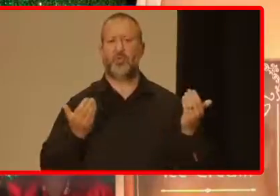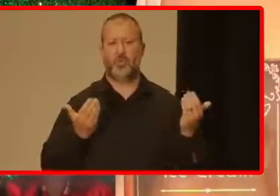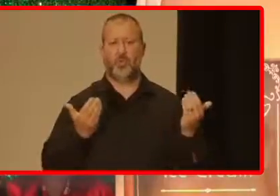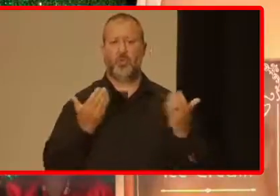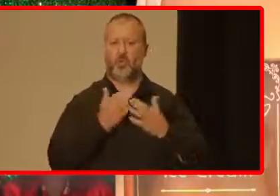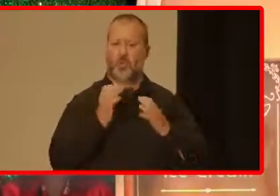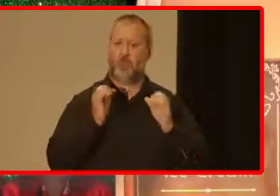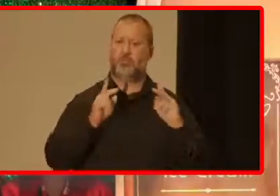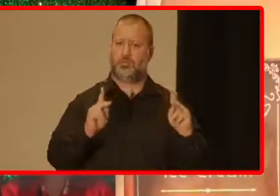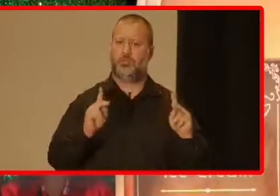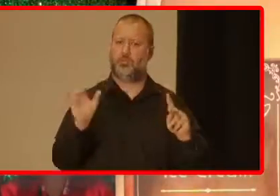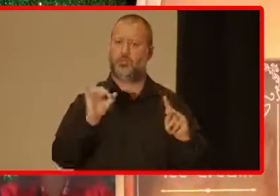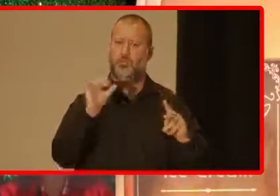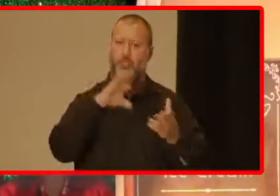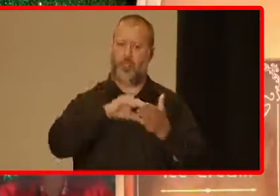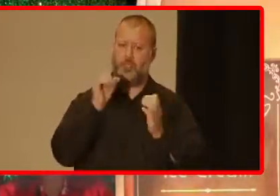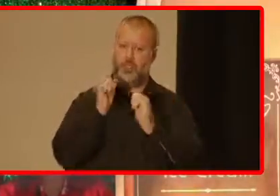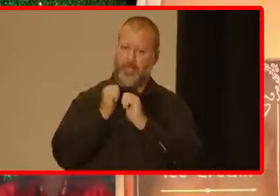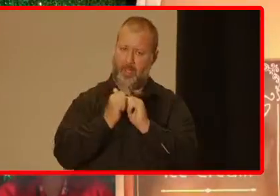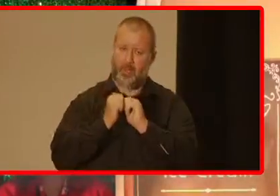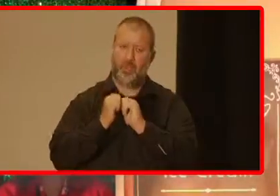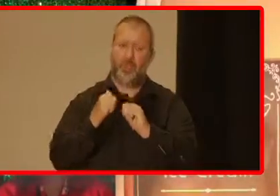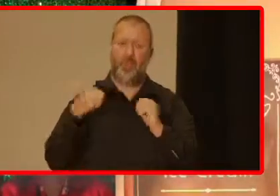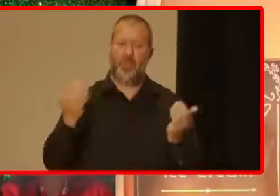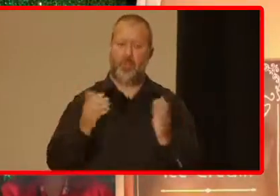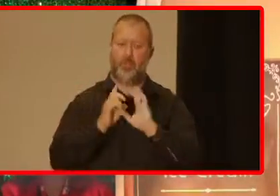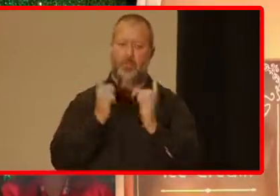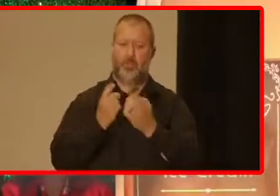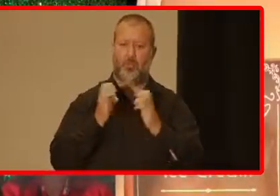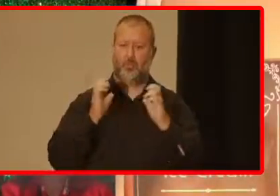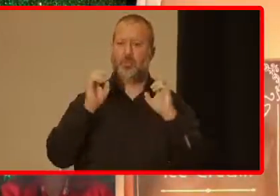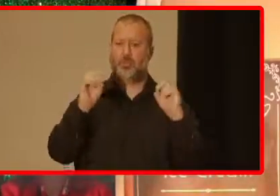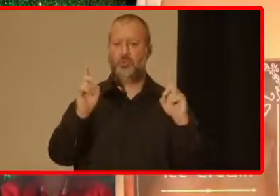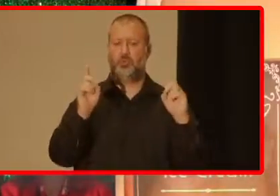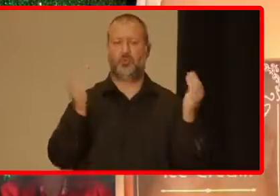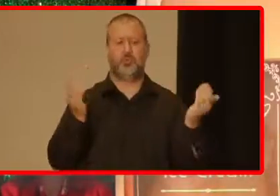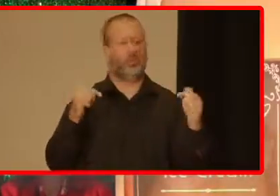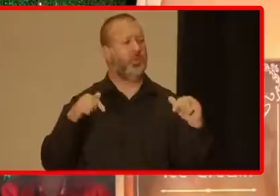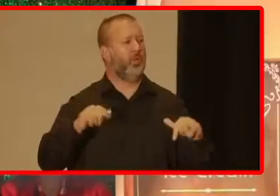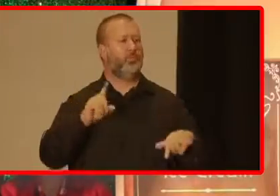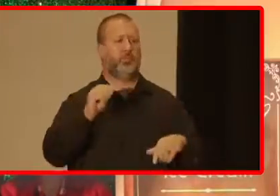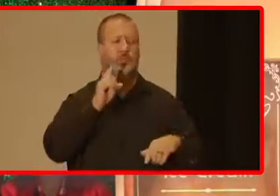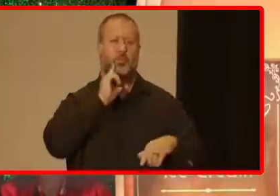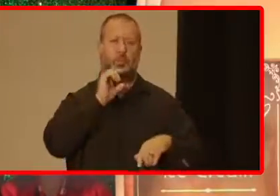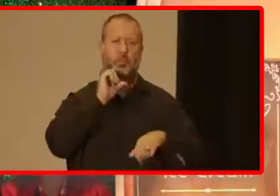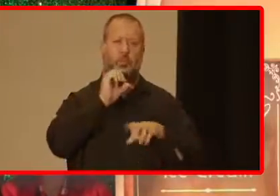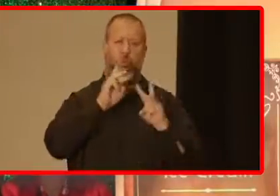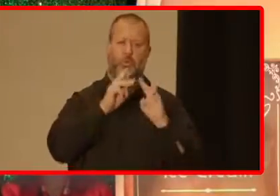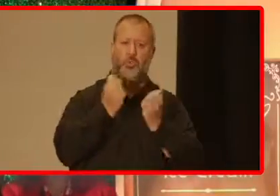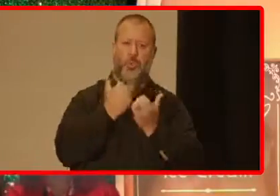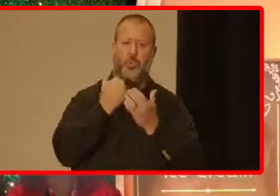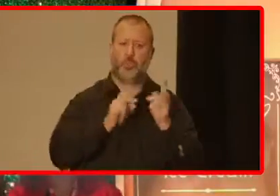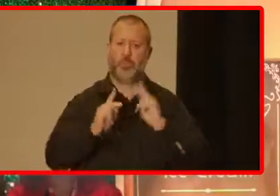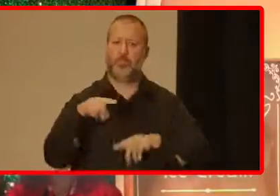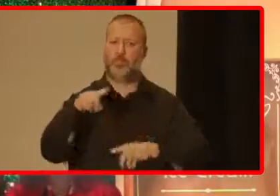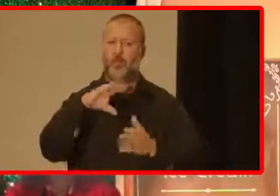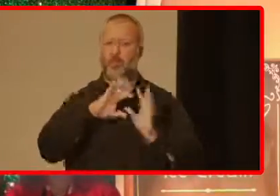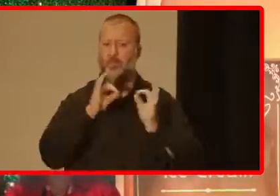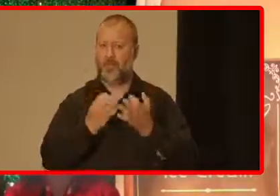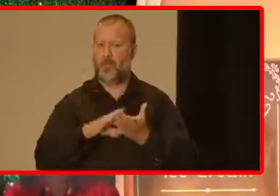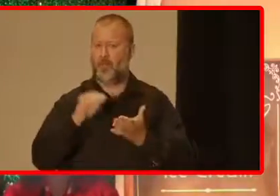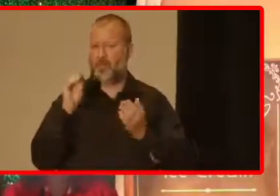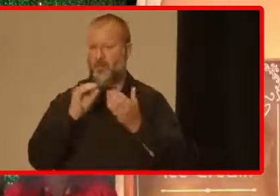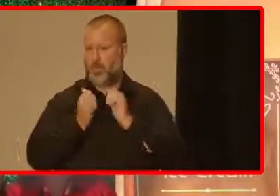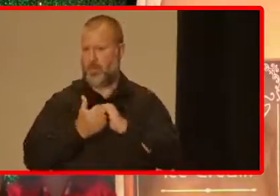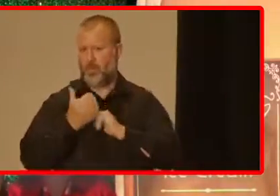new opportunities to learn together. So we're here as a Department of Education, and we're doing some workshops to help families learn a little bit more about how